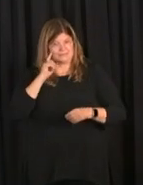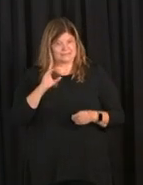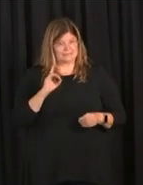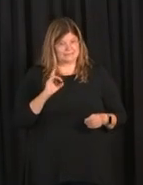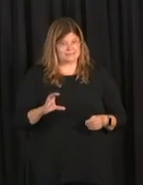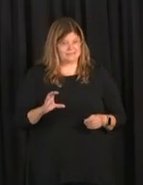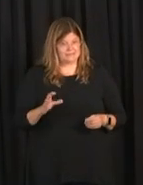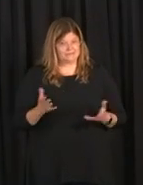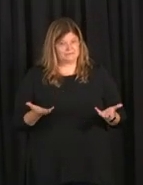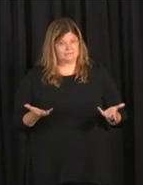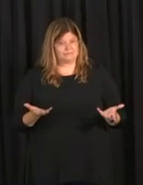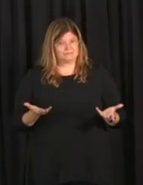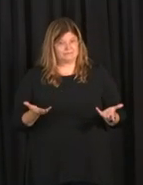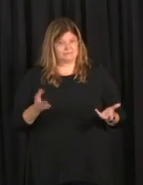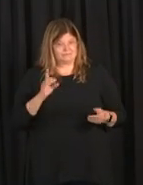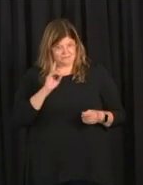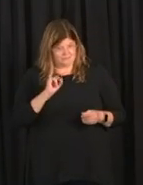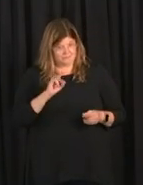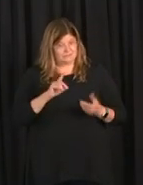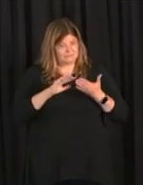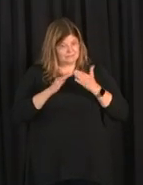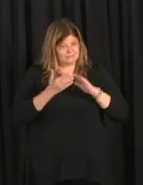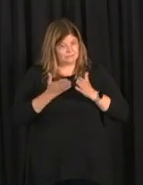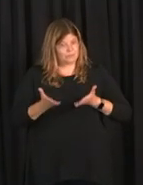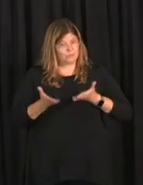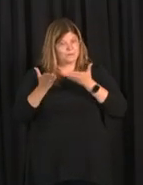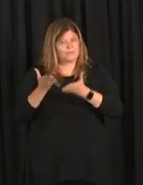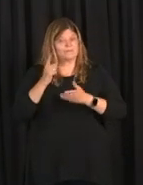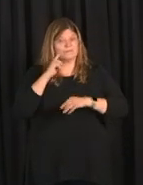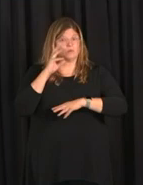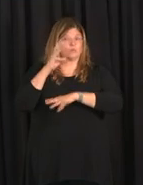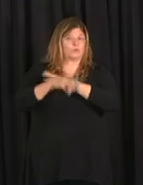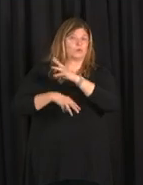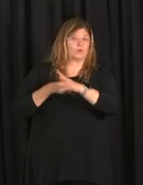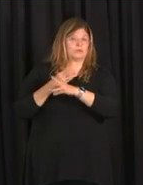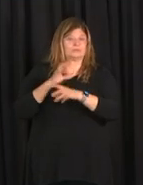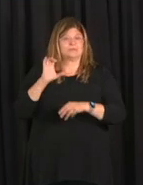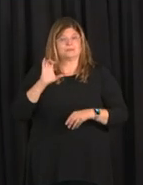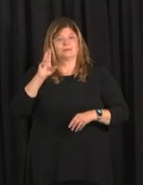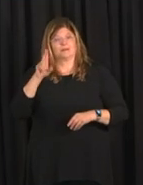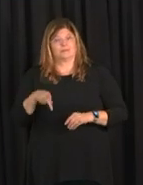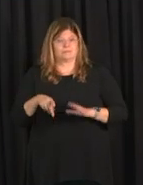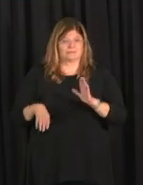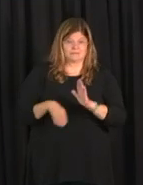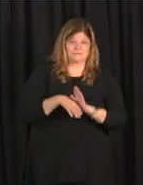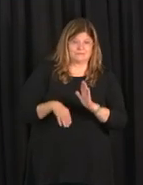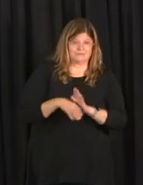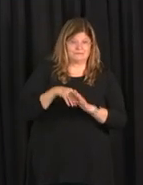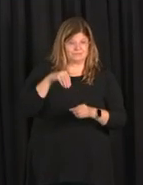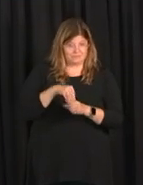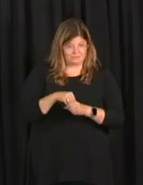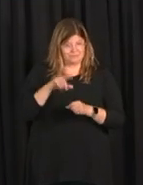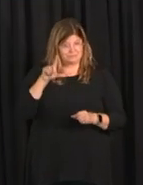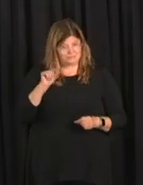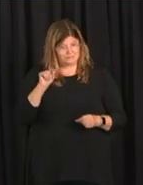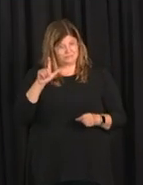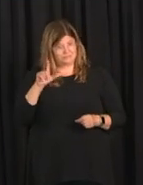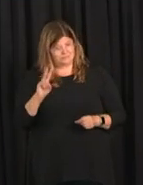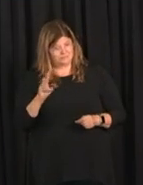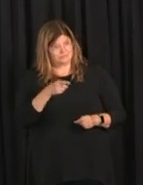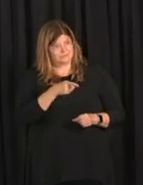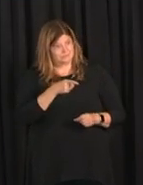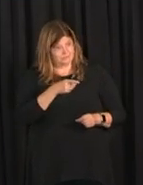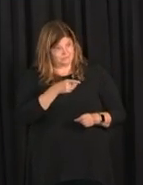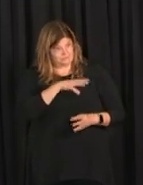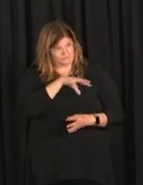And if so, is the city's bid for the World Cup soccer in 2026, did that play some